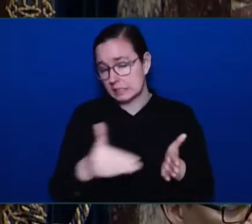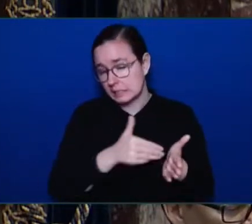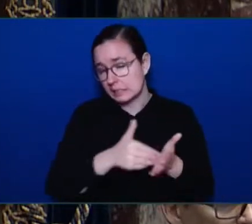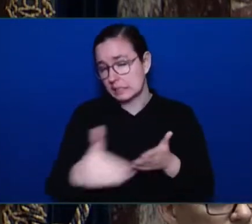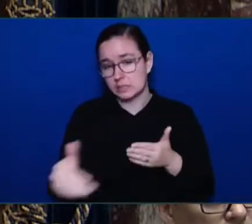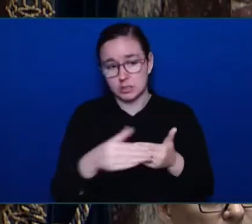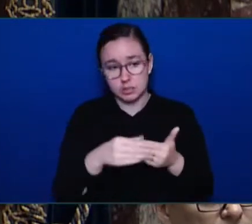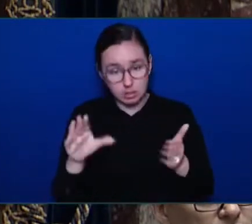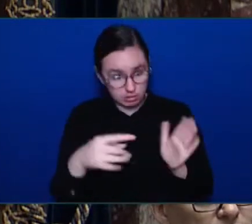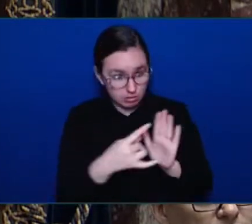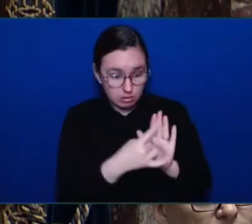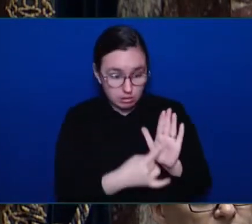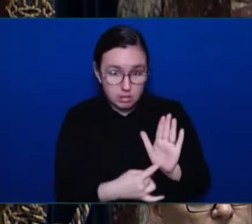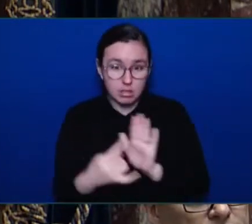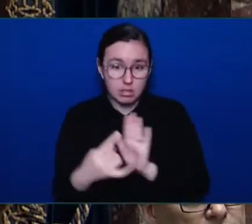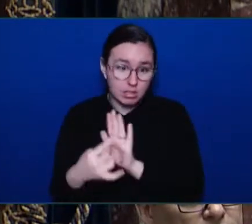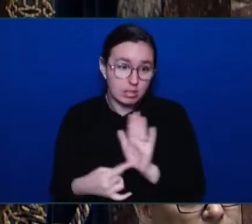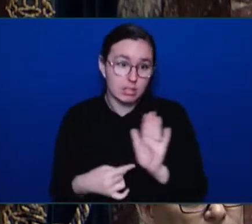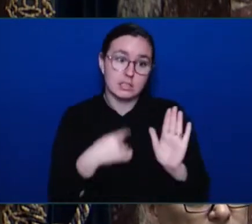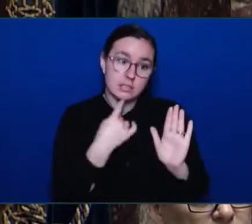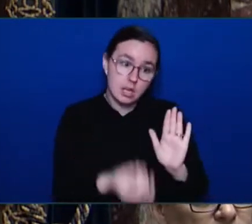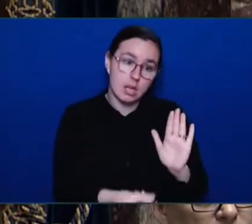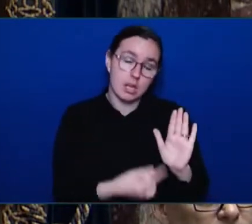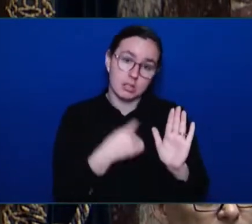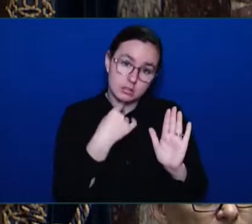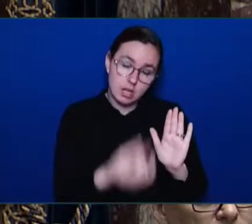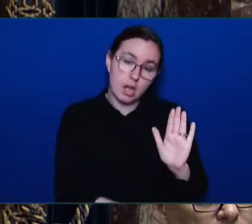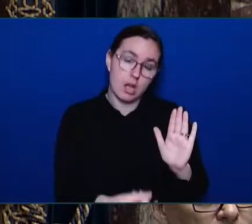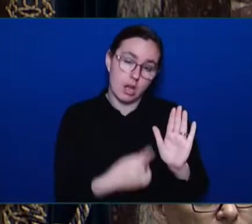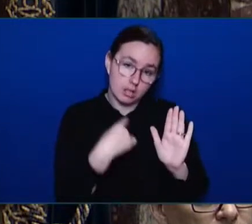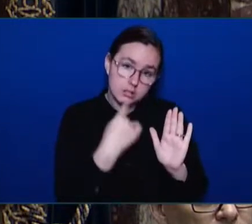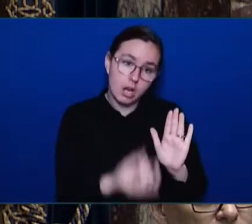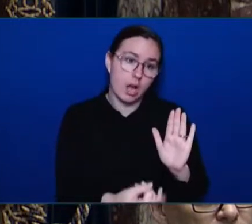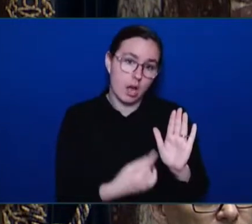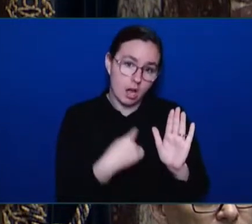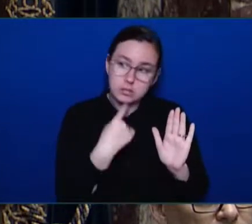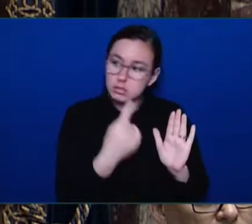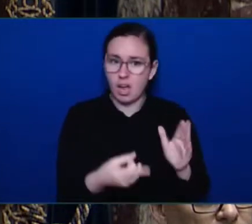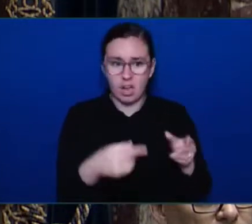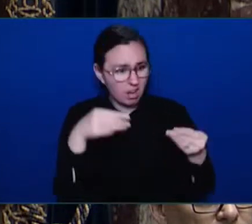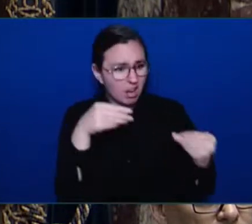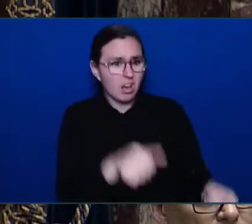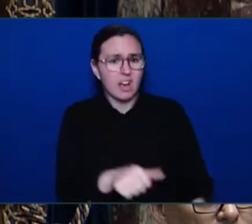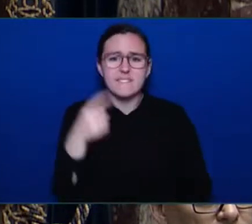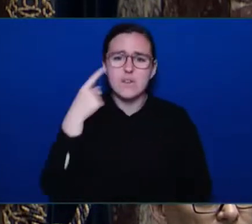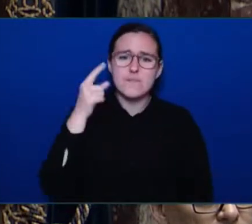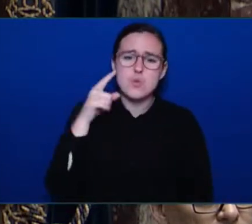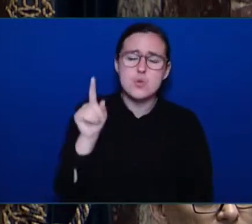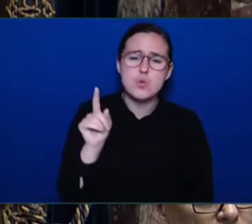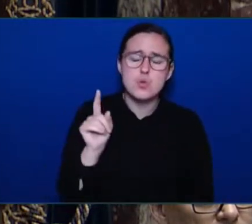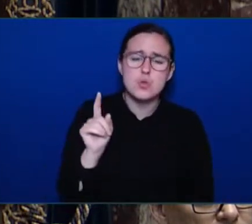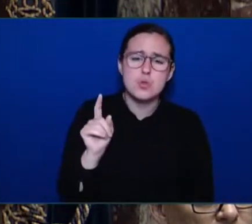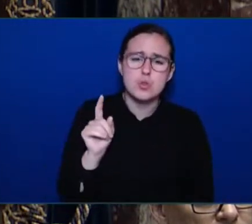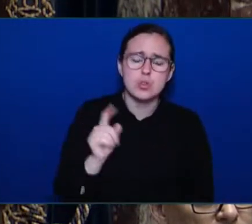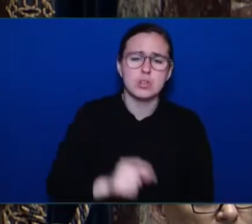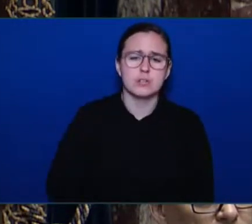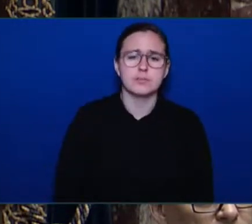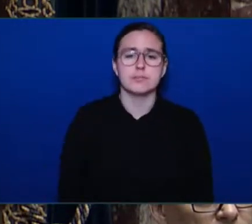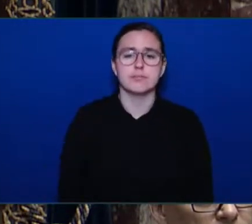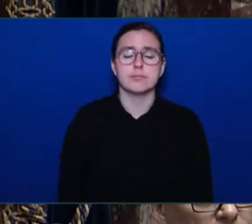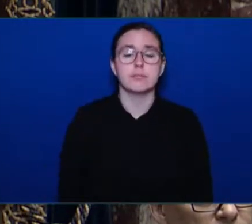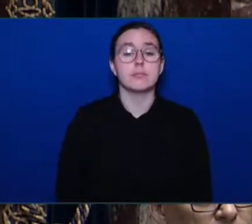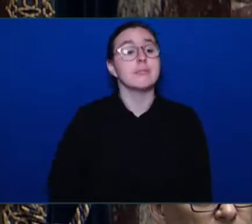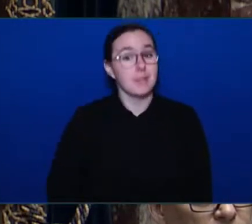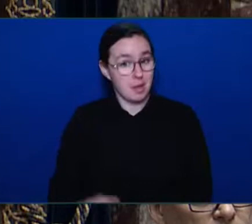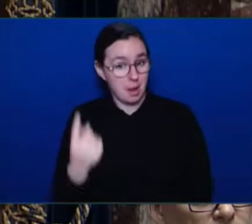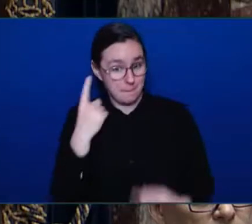their feedback to these committees. The Mental Health Act is actually overseen by the Minister of Health. And